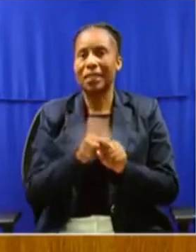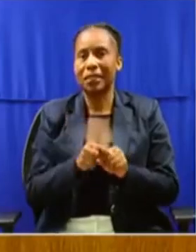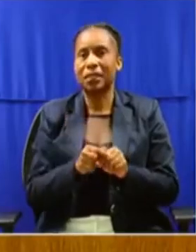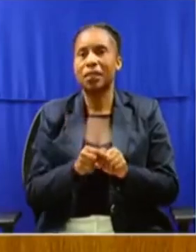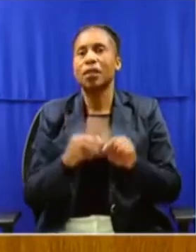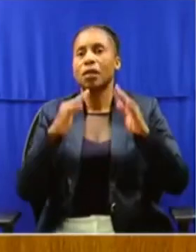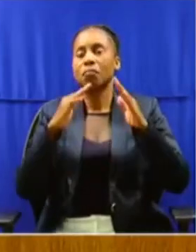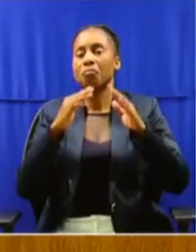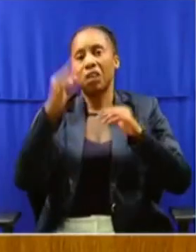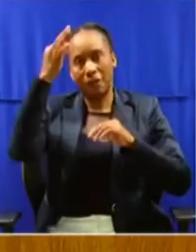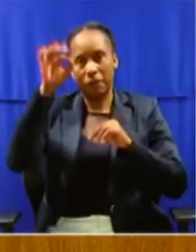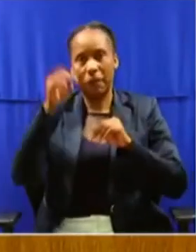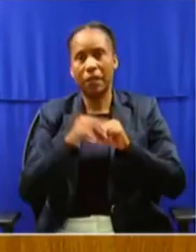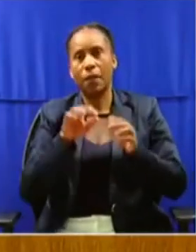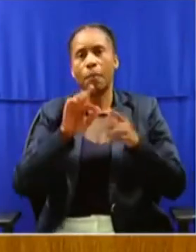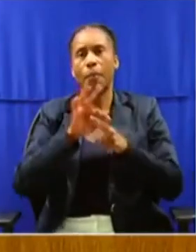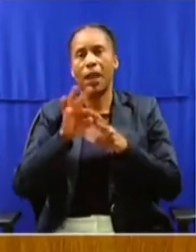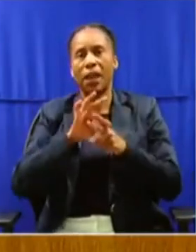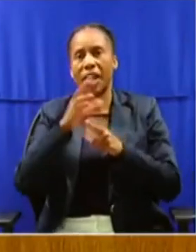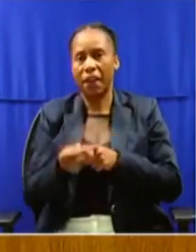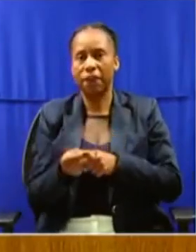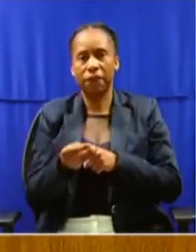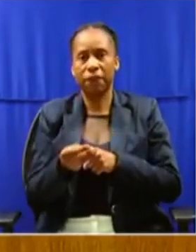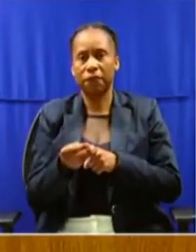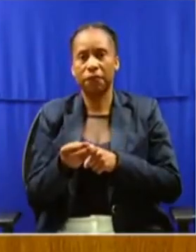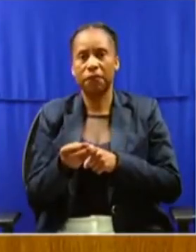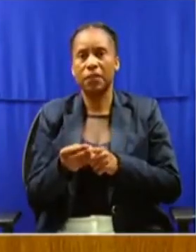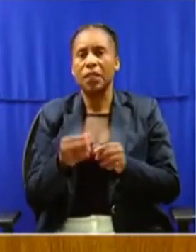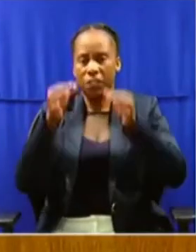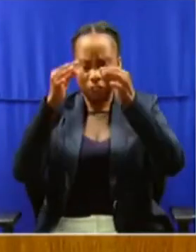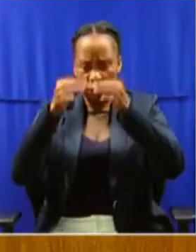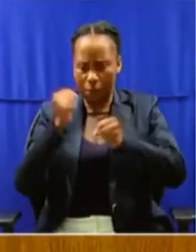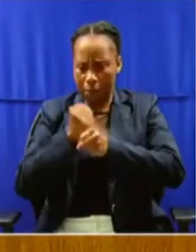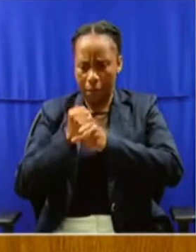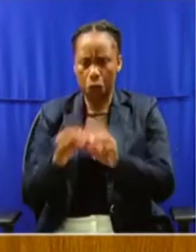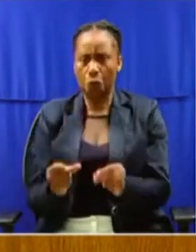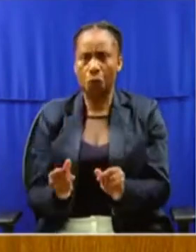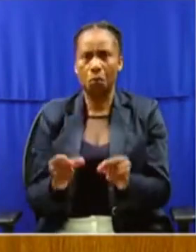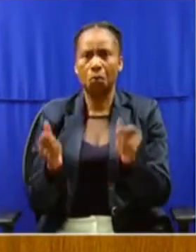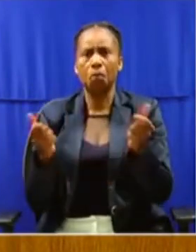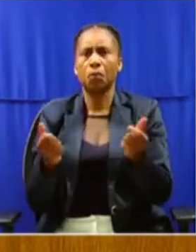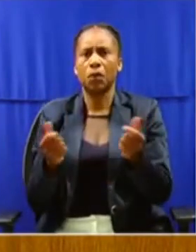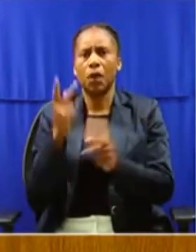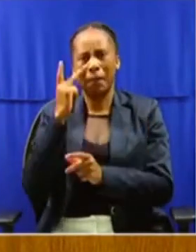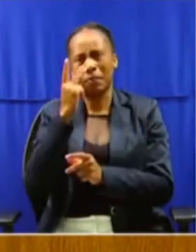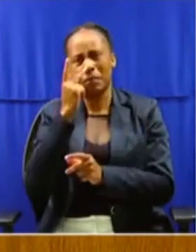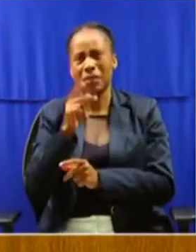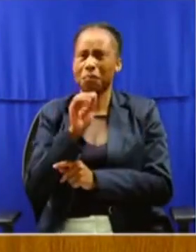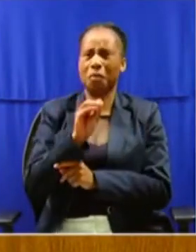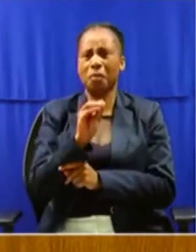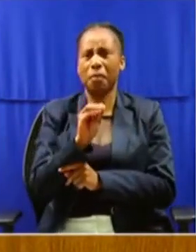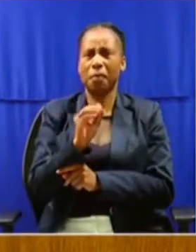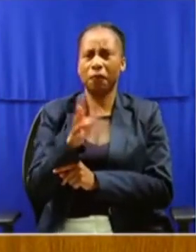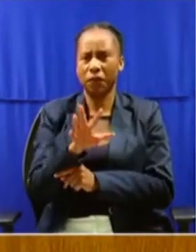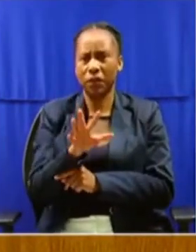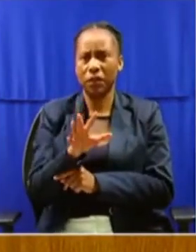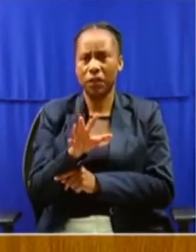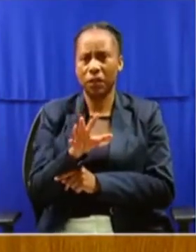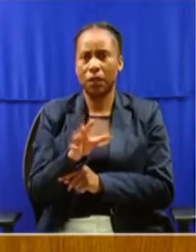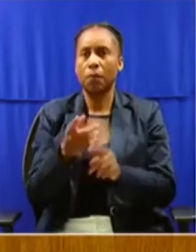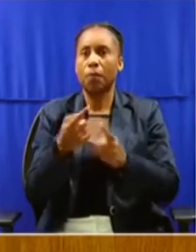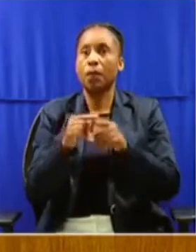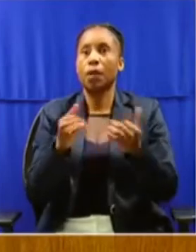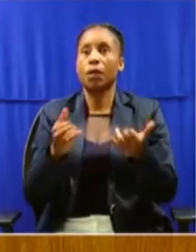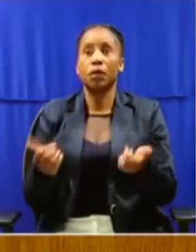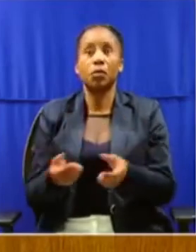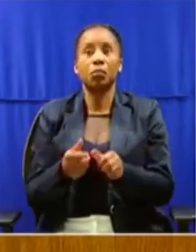plan. After all, things were moving quickly, decisions were being made quickly, and there was the perception of a plan. How wrong this turned out to be.